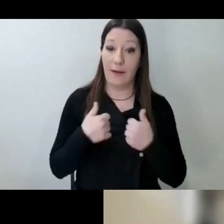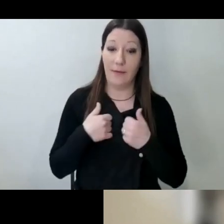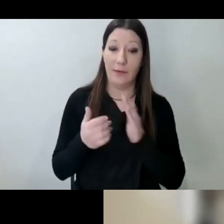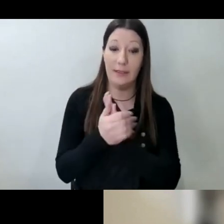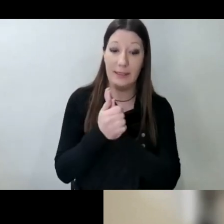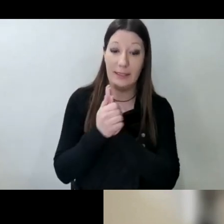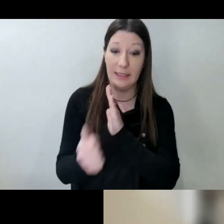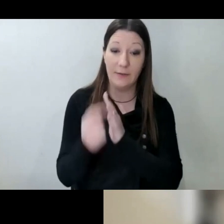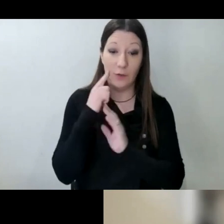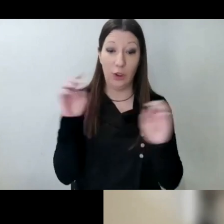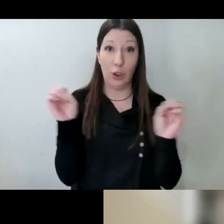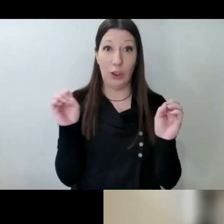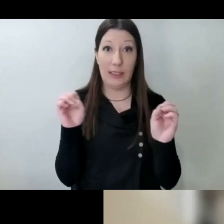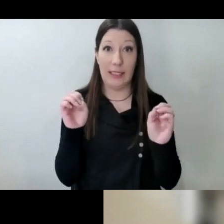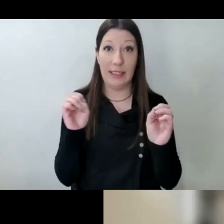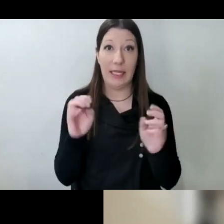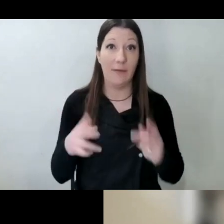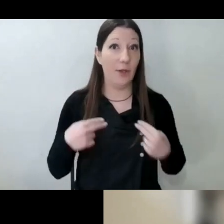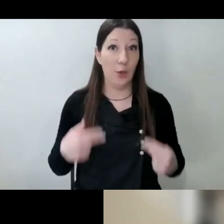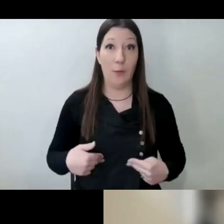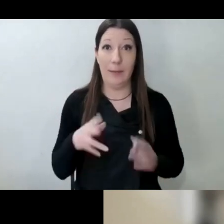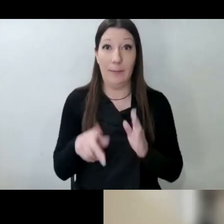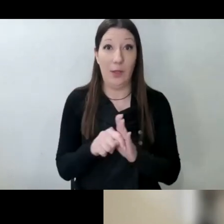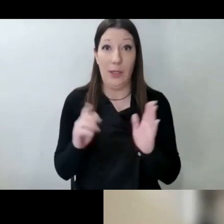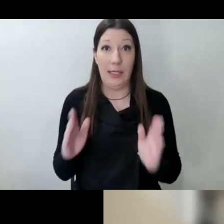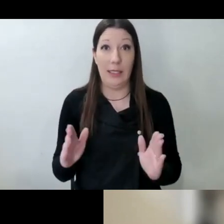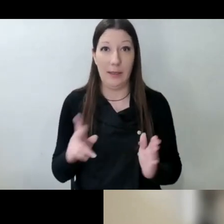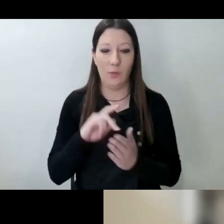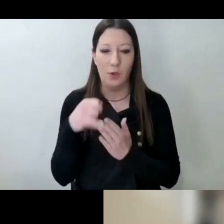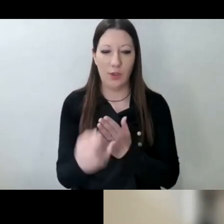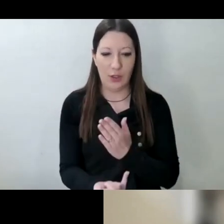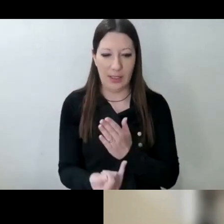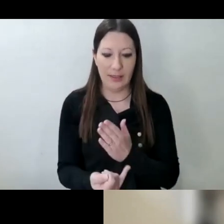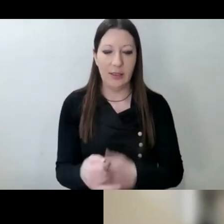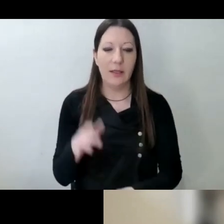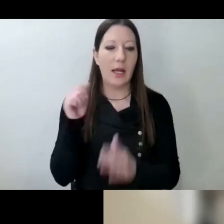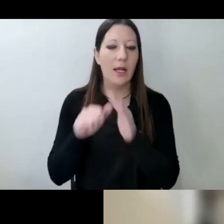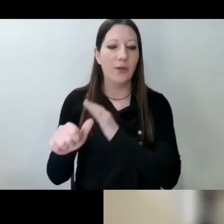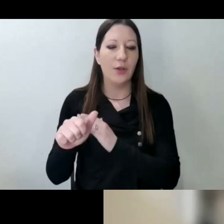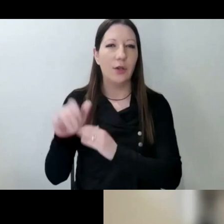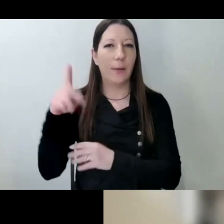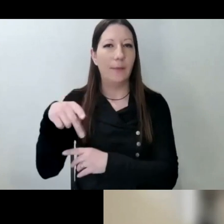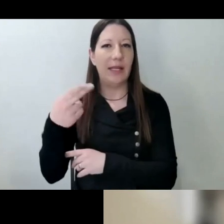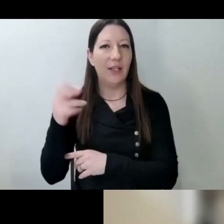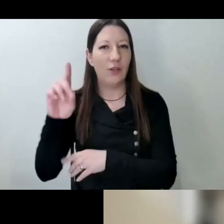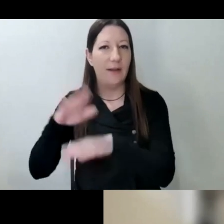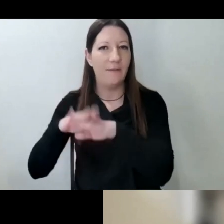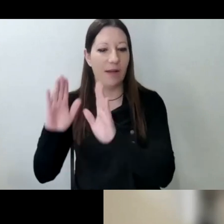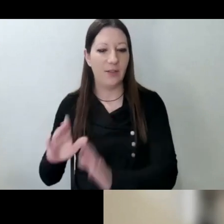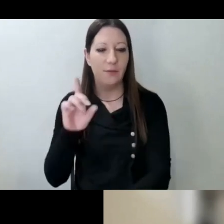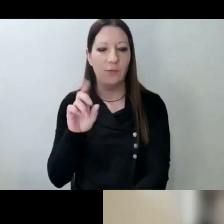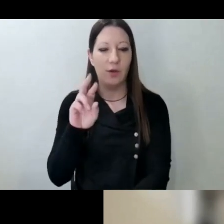which the principal investigator is Dr. Arceli Dokumachi. Amy is a 2023-24